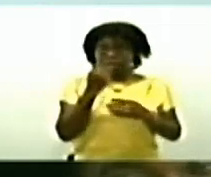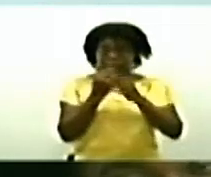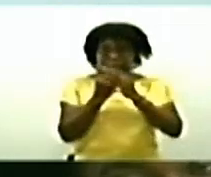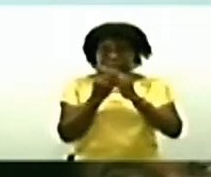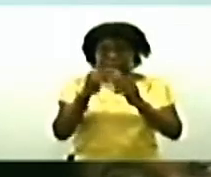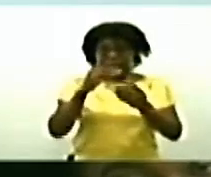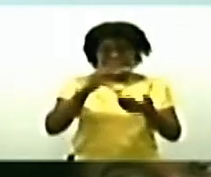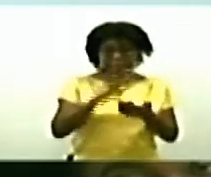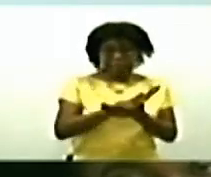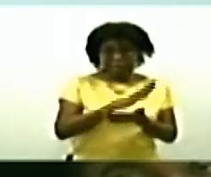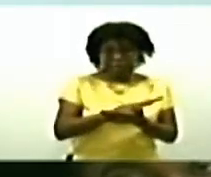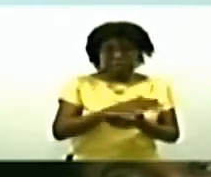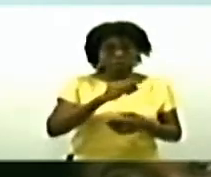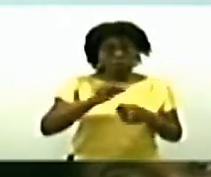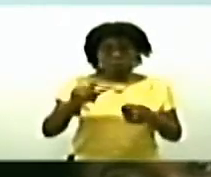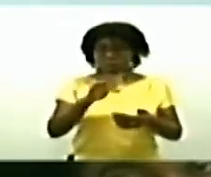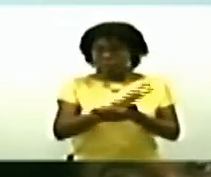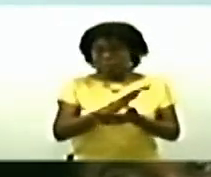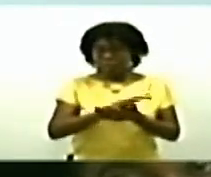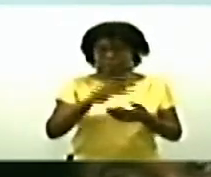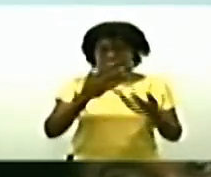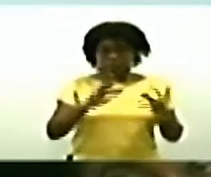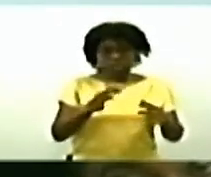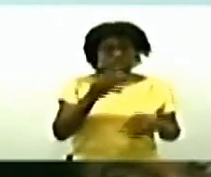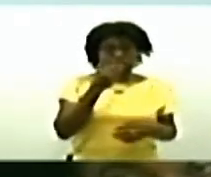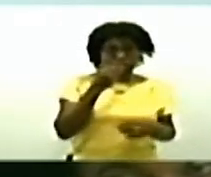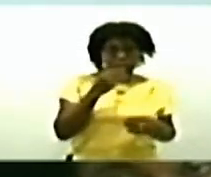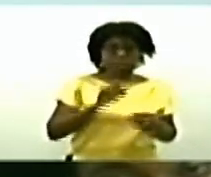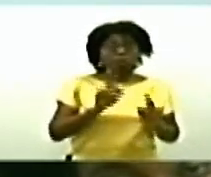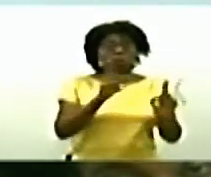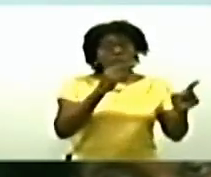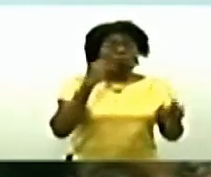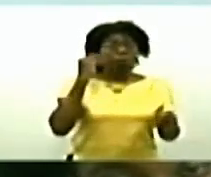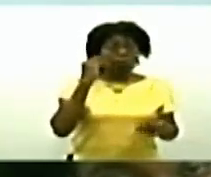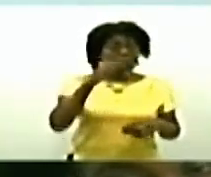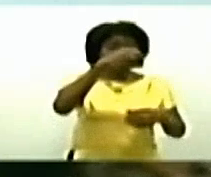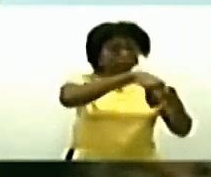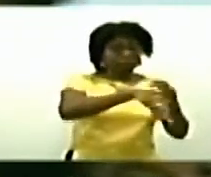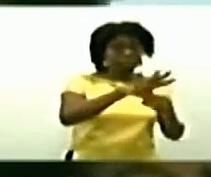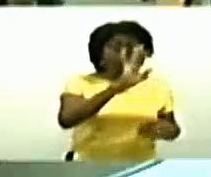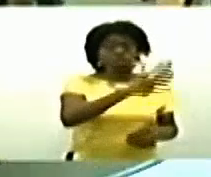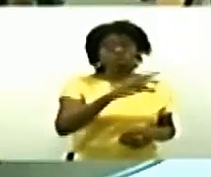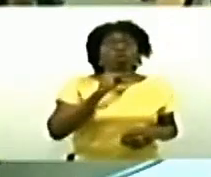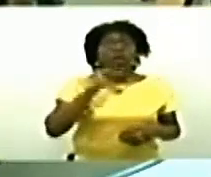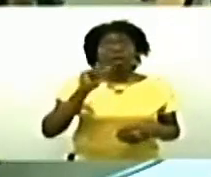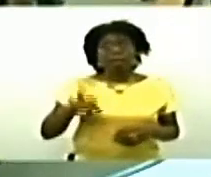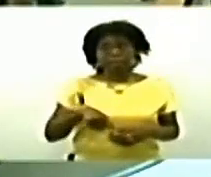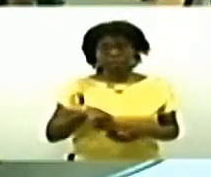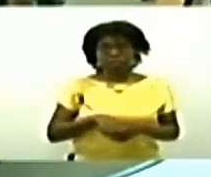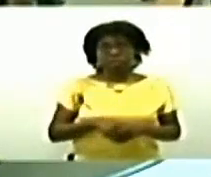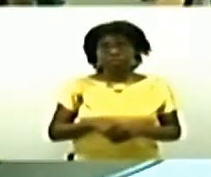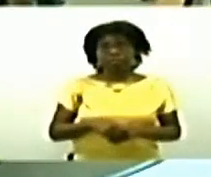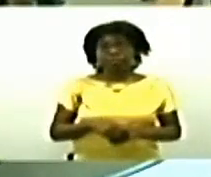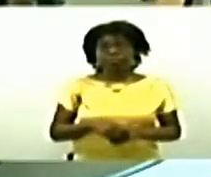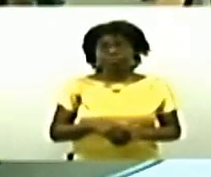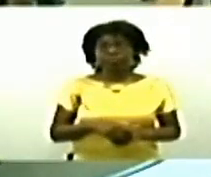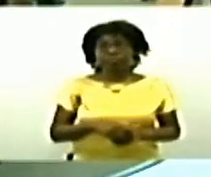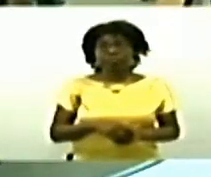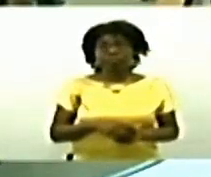crisp paper is yours. Go home with it and put it in your litter. Thank you, and I commend this bill.